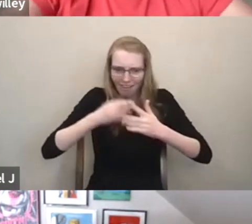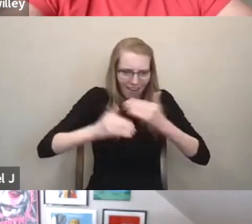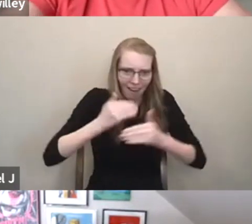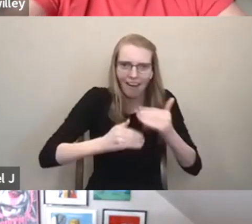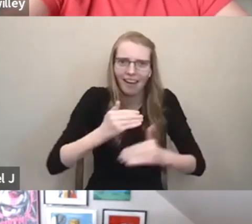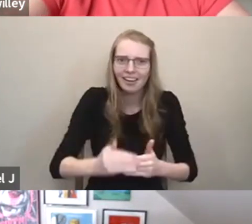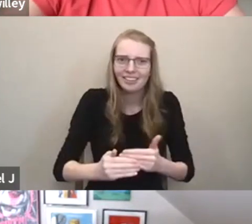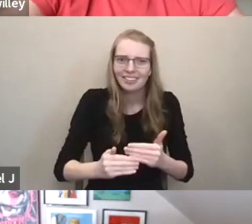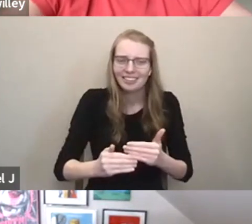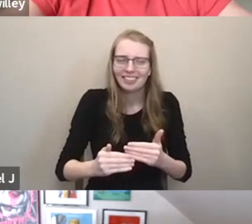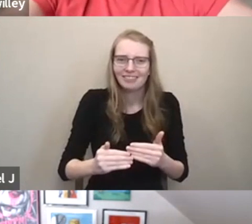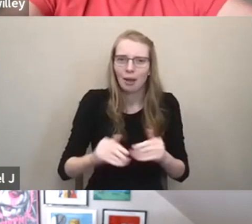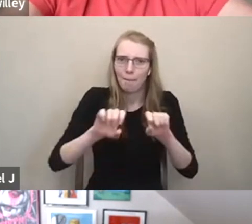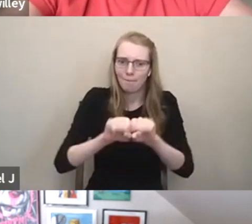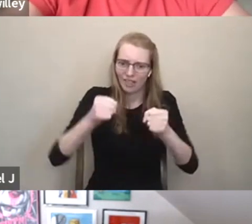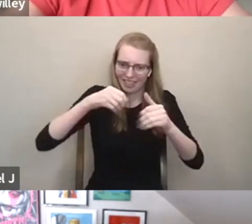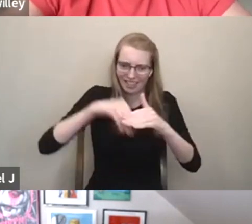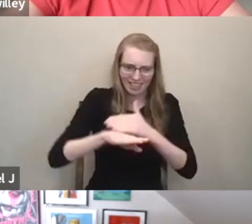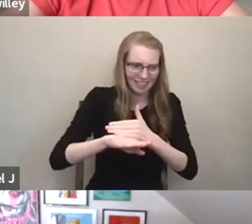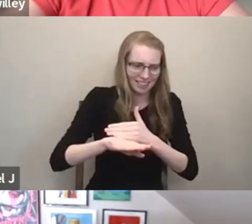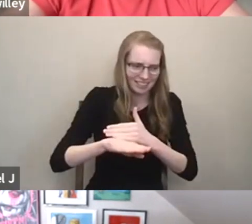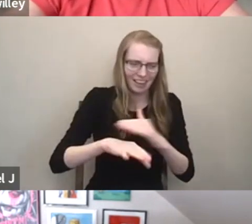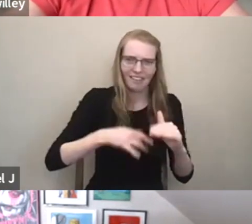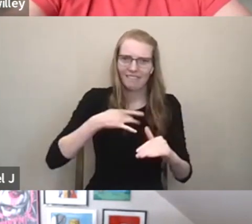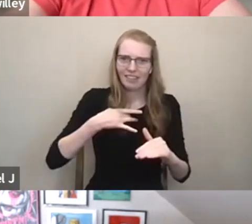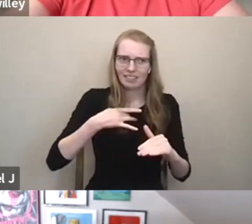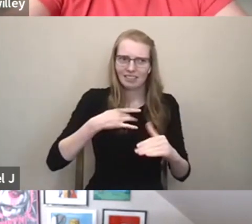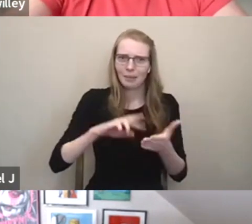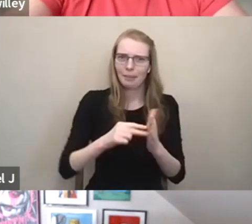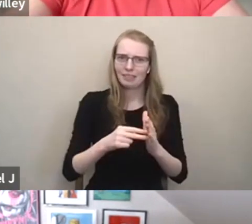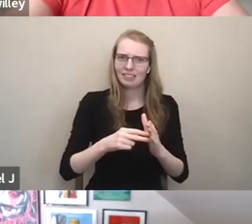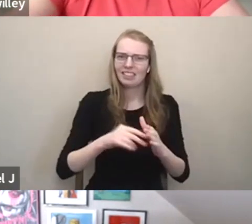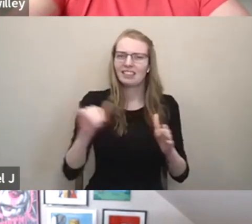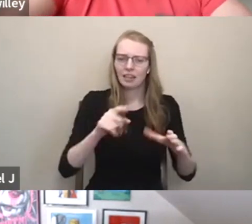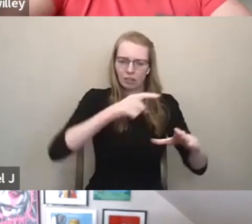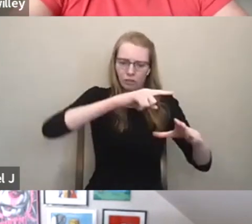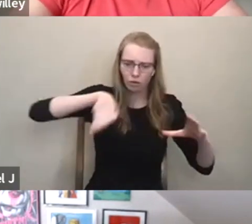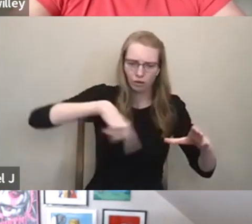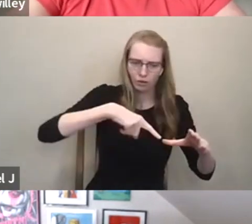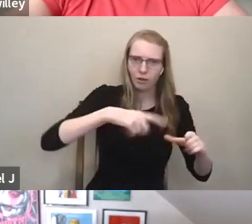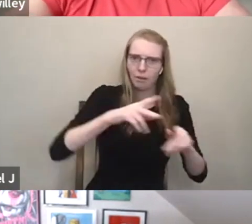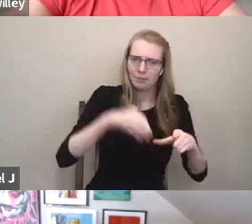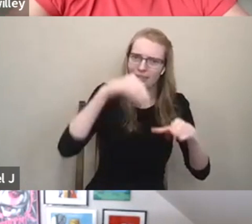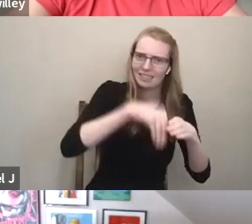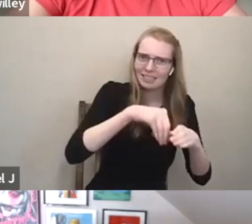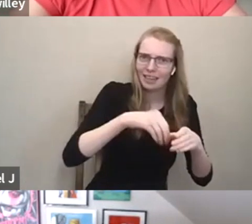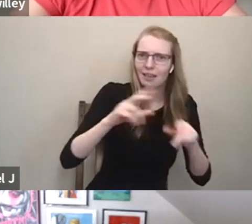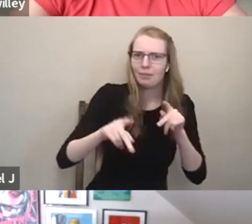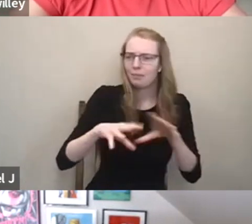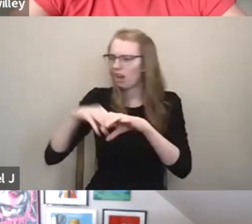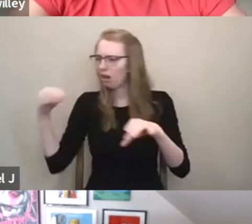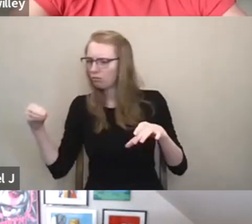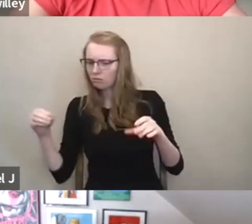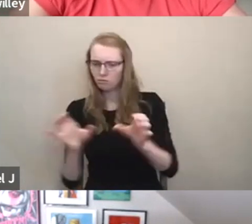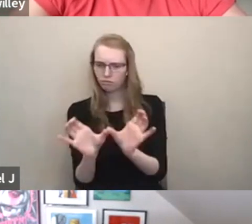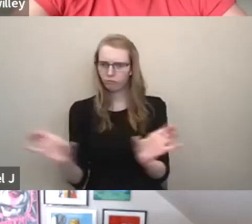inside outside, people in a circle, people outside of a circle. And I think early in my career, I